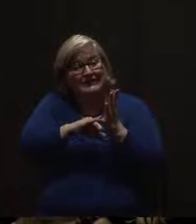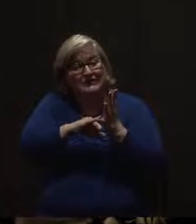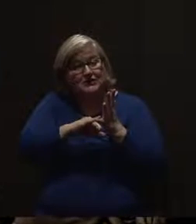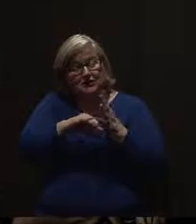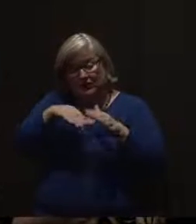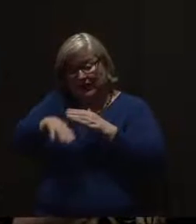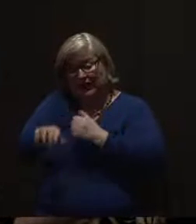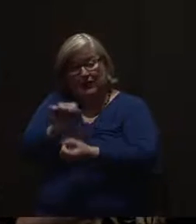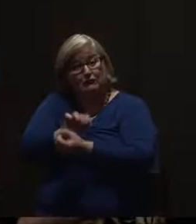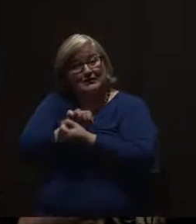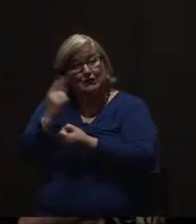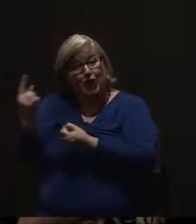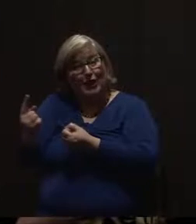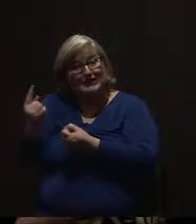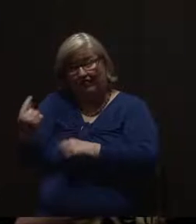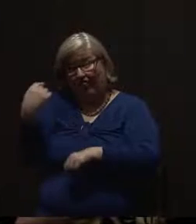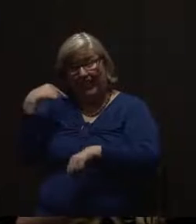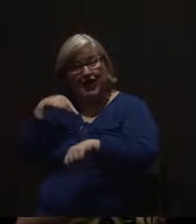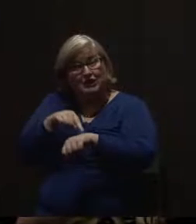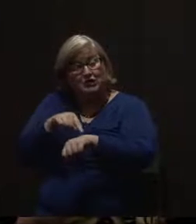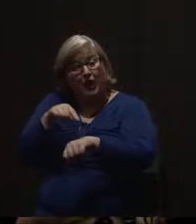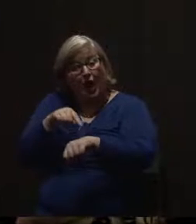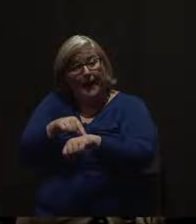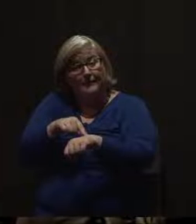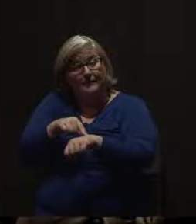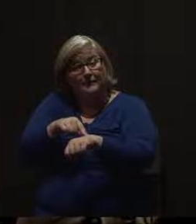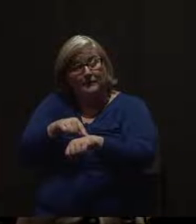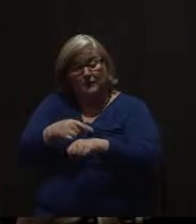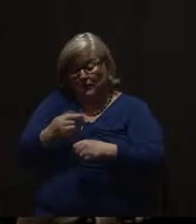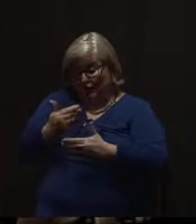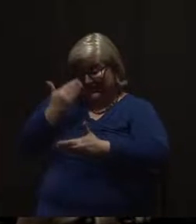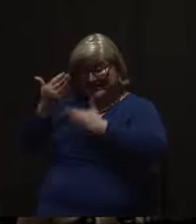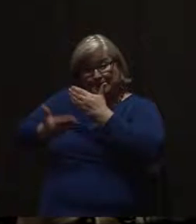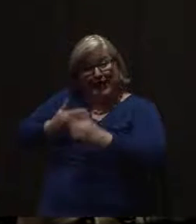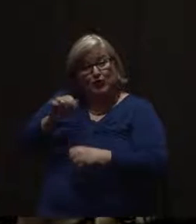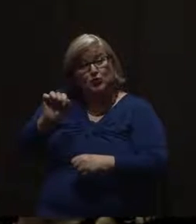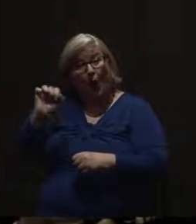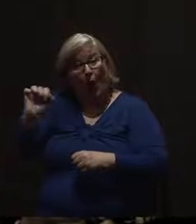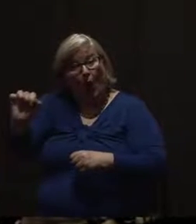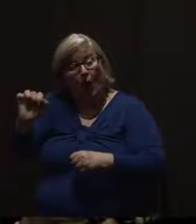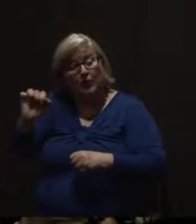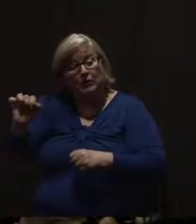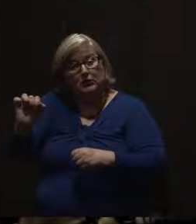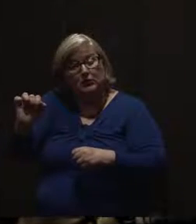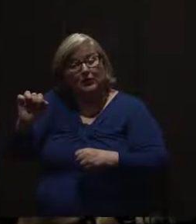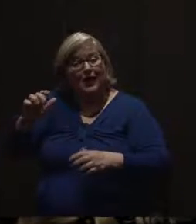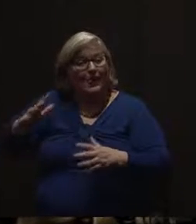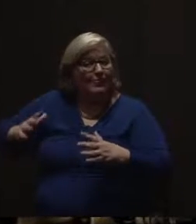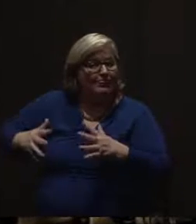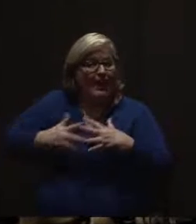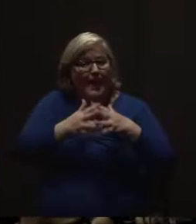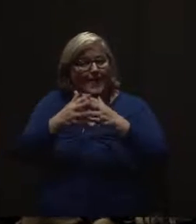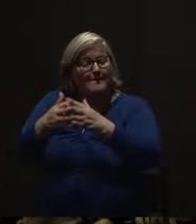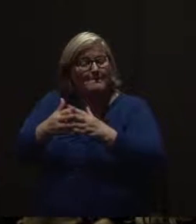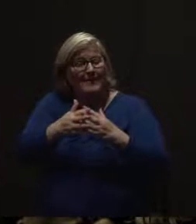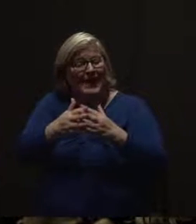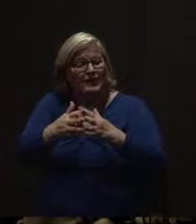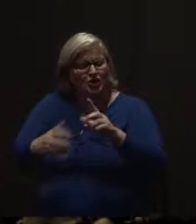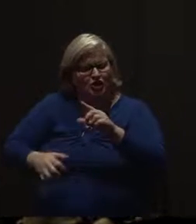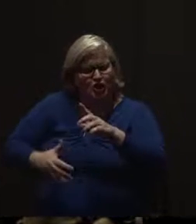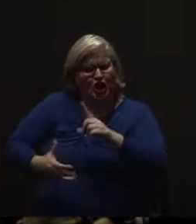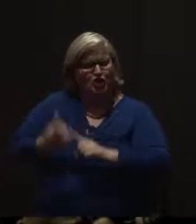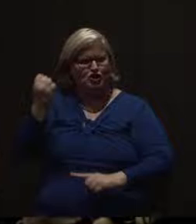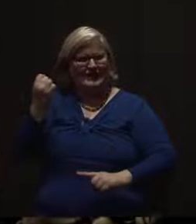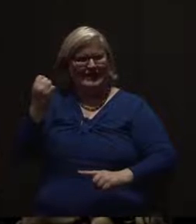welcome. The American triumph, in which the American tragedy has always been implicit, was to make black people